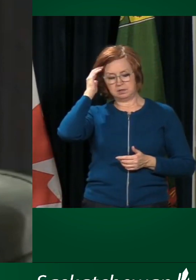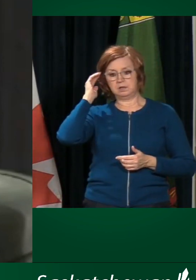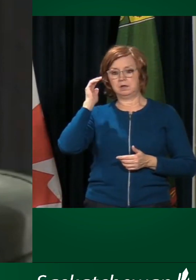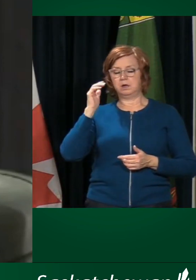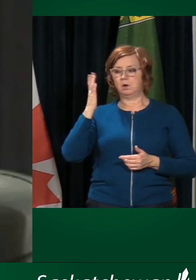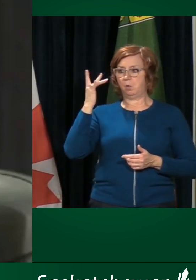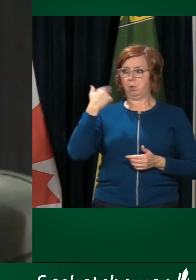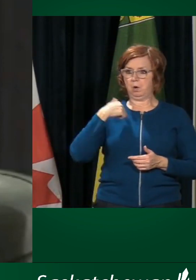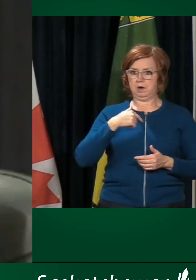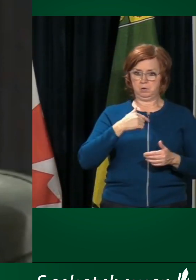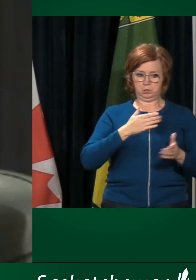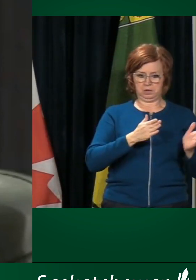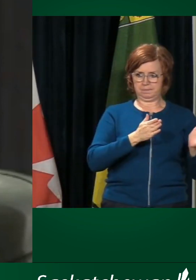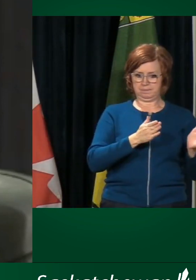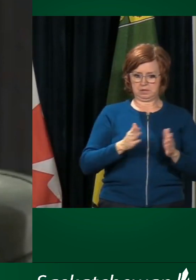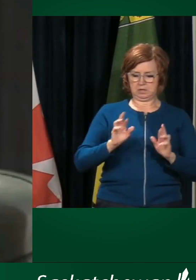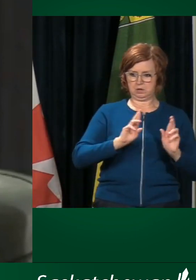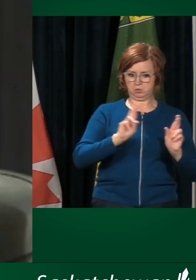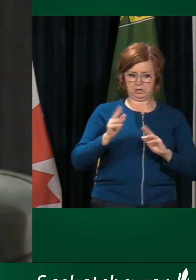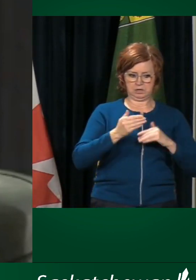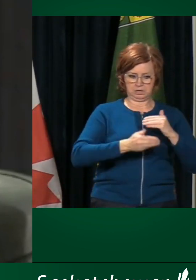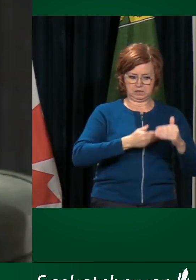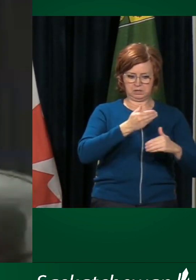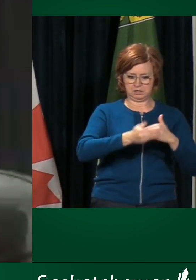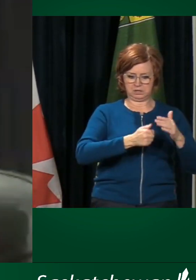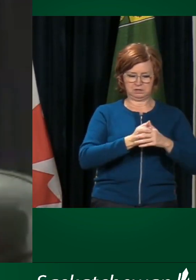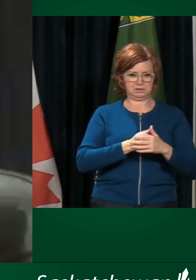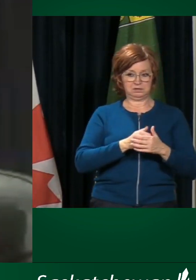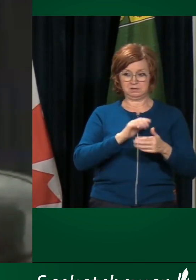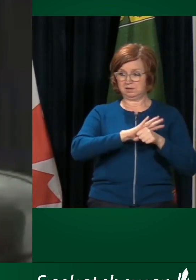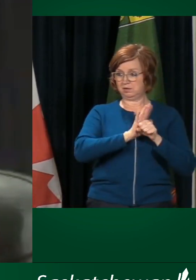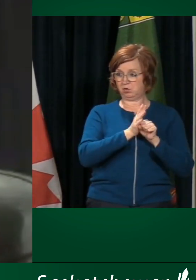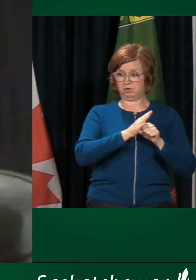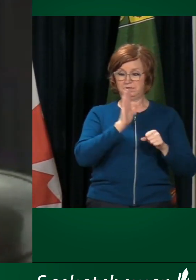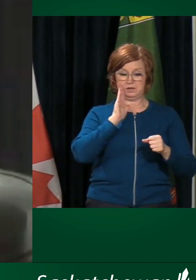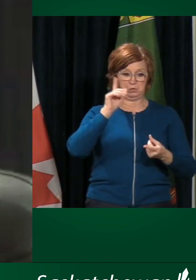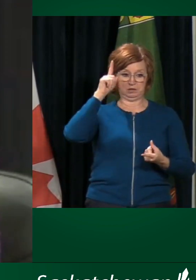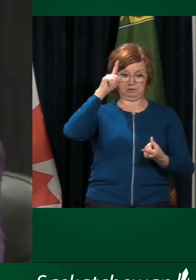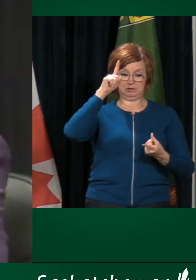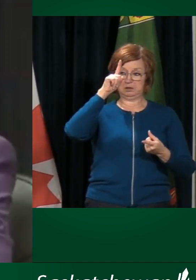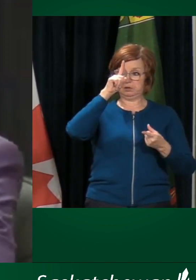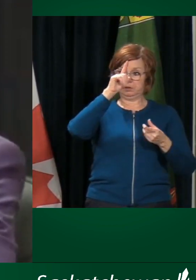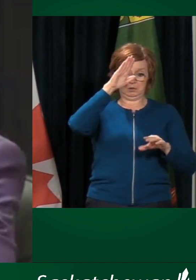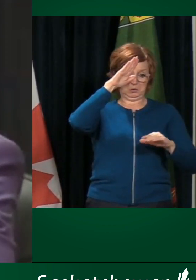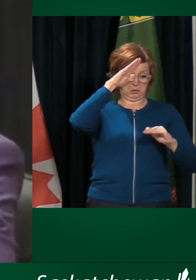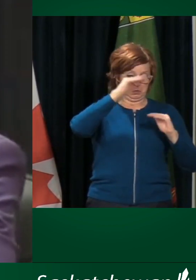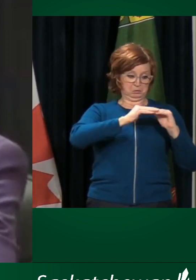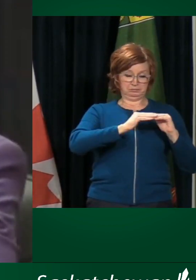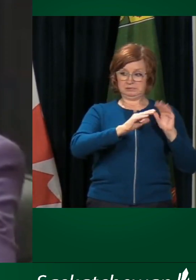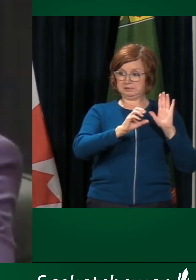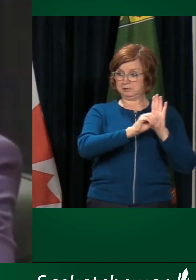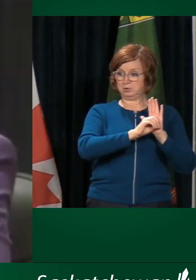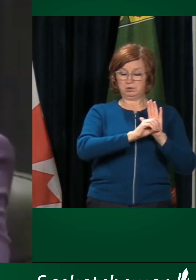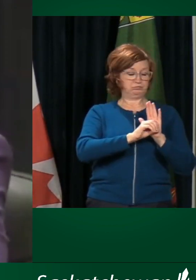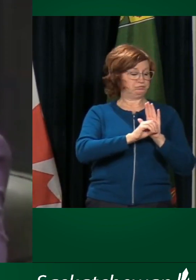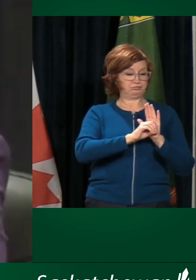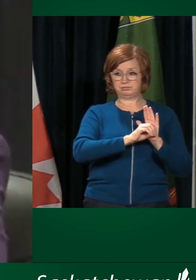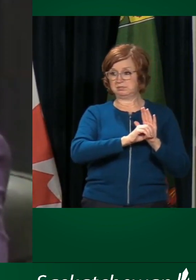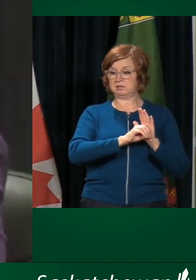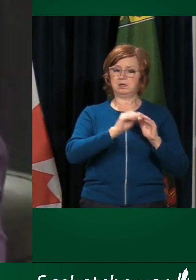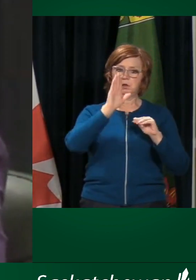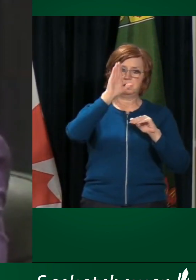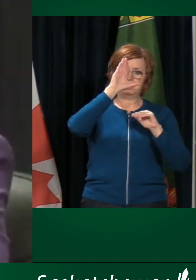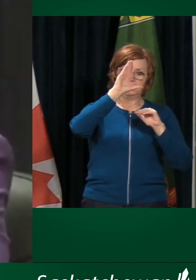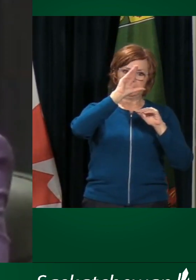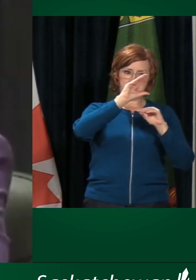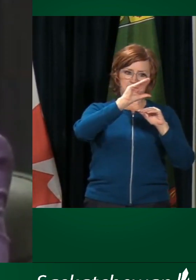for the surge is, as we move forward with COVID, it's not going away anytime soon. So we flatten the curve. That doesn't mean COVID goes